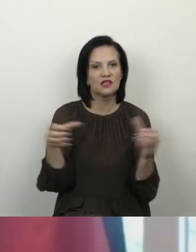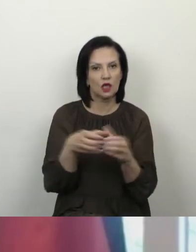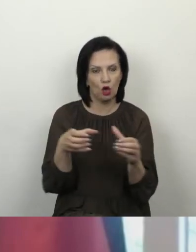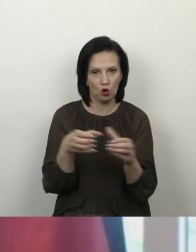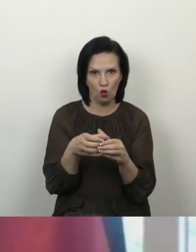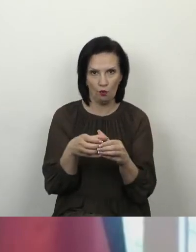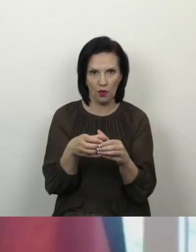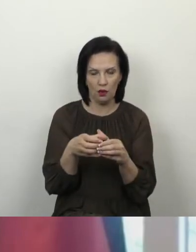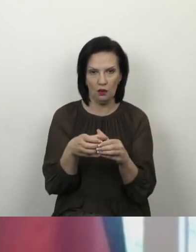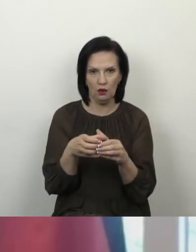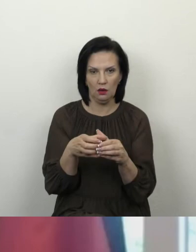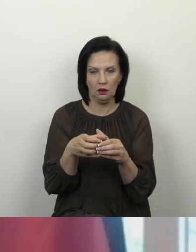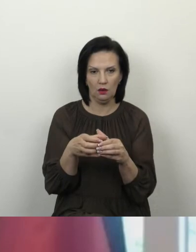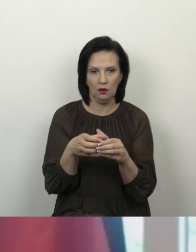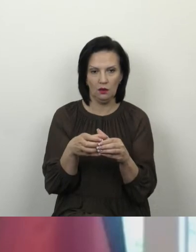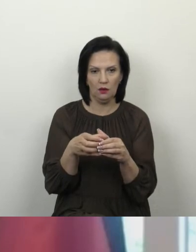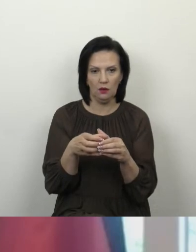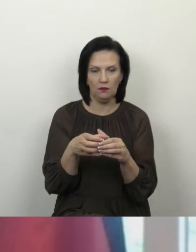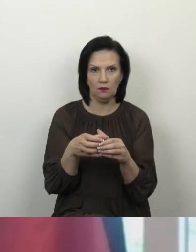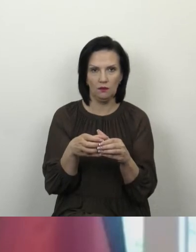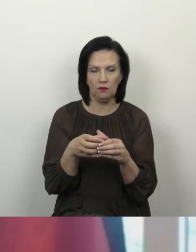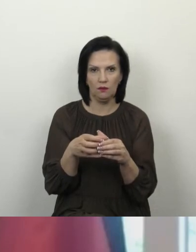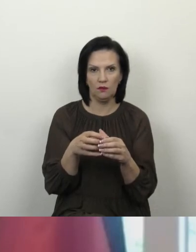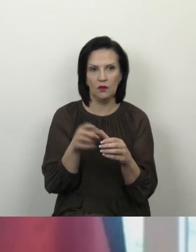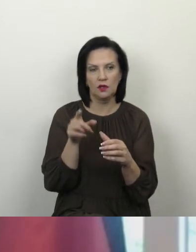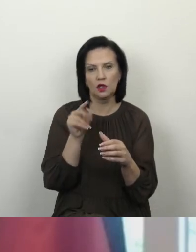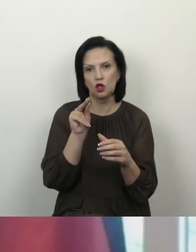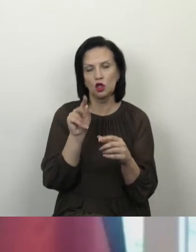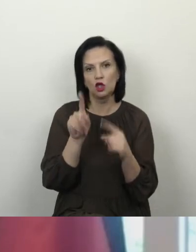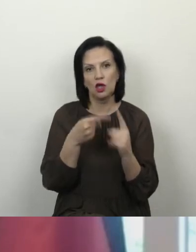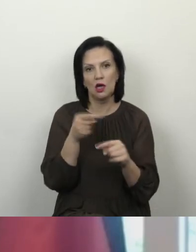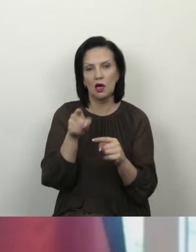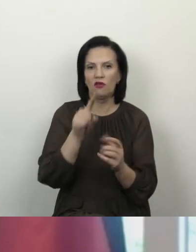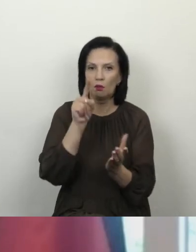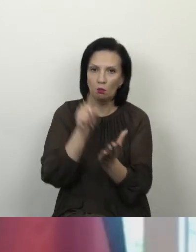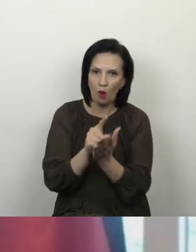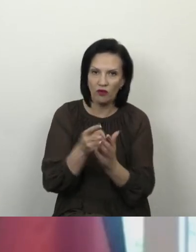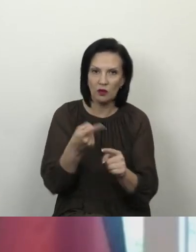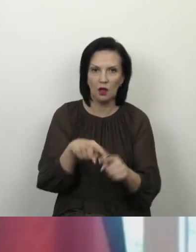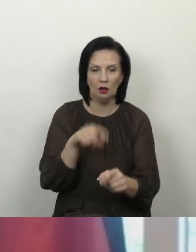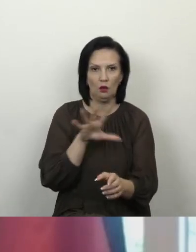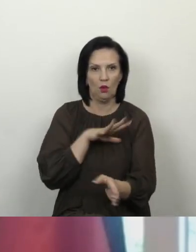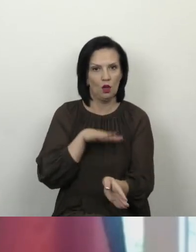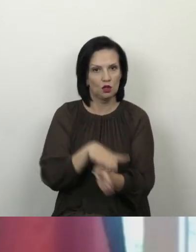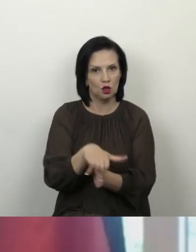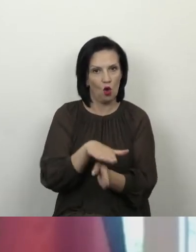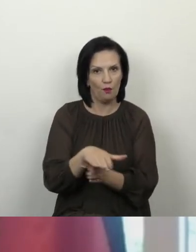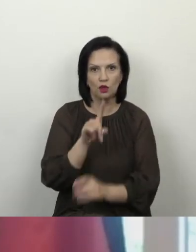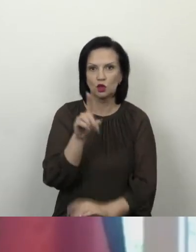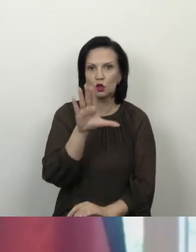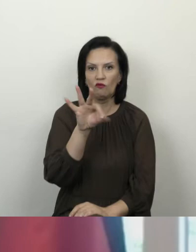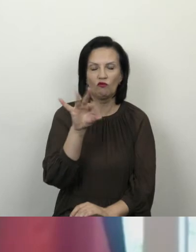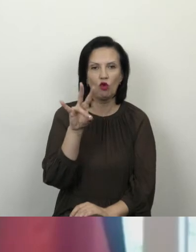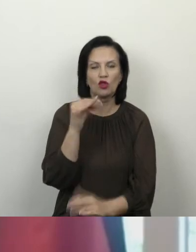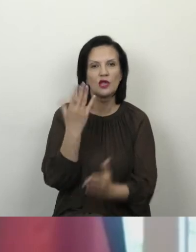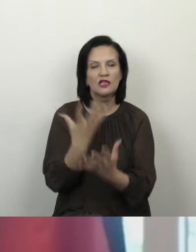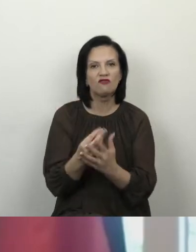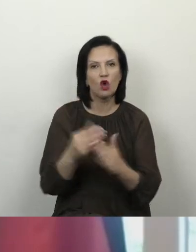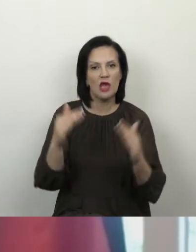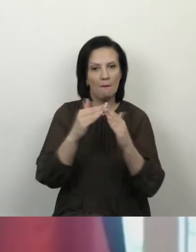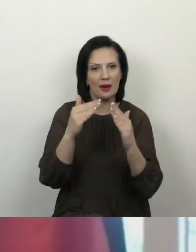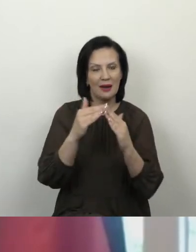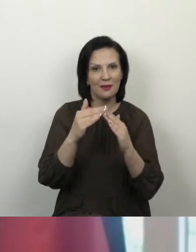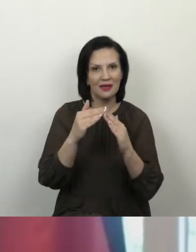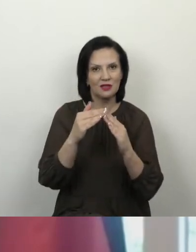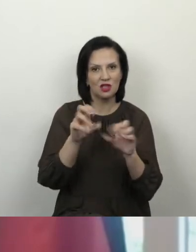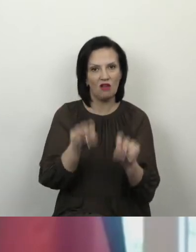was obliged to do so, from renting its rooms in the Parliament building to the party, for the party